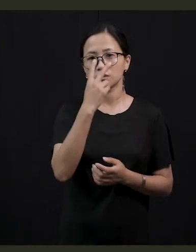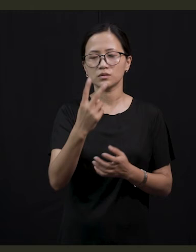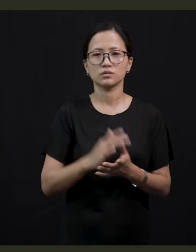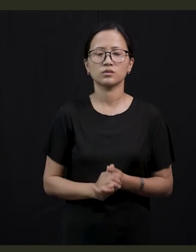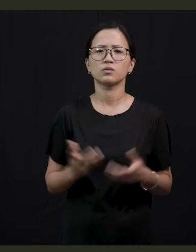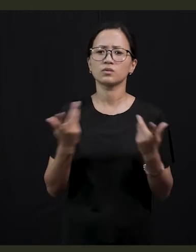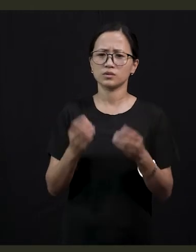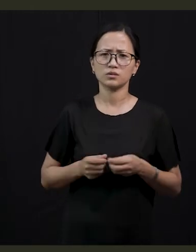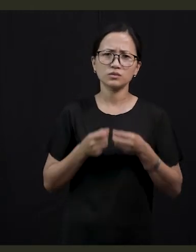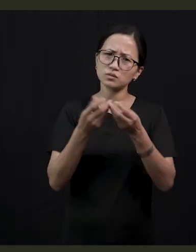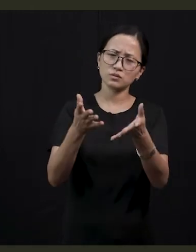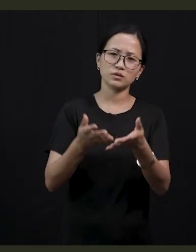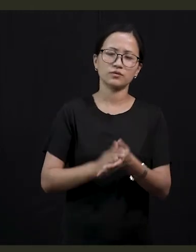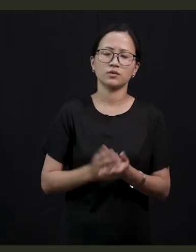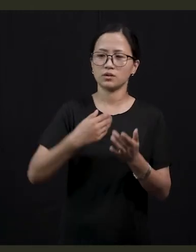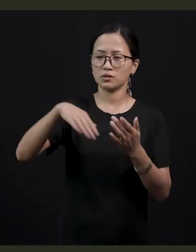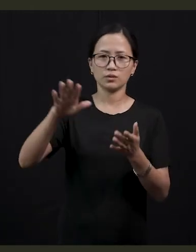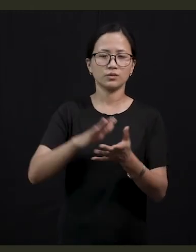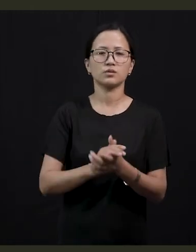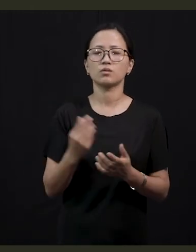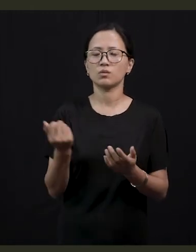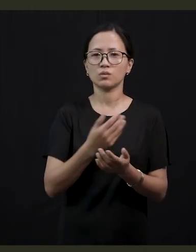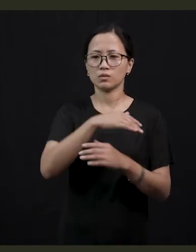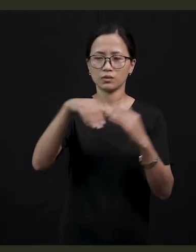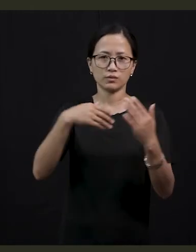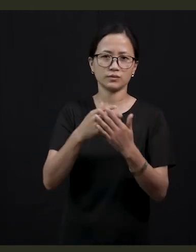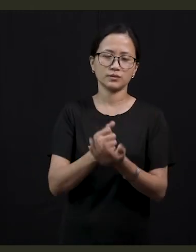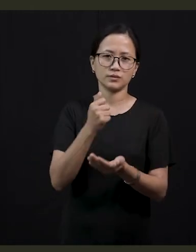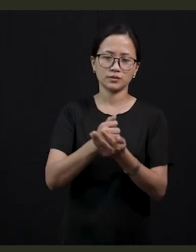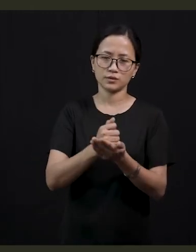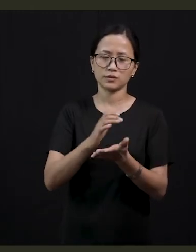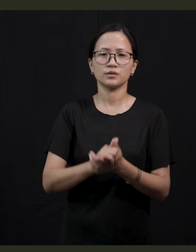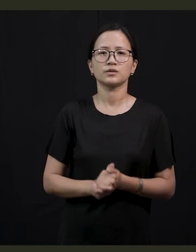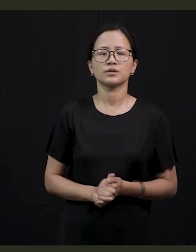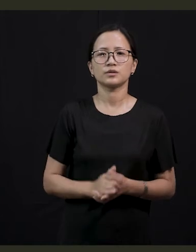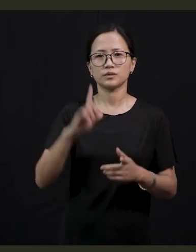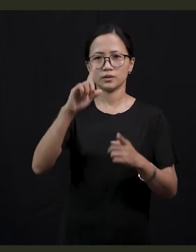what are the spendings, how do you earn, this is all decided by the legislature, by